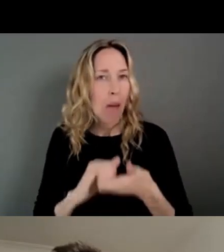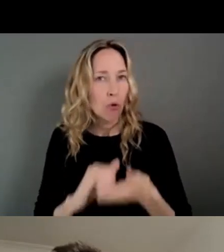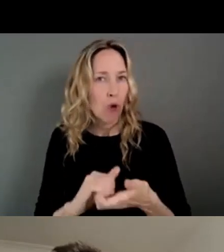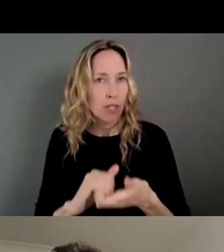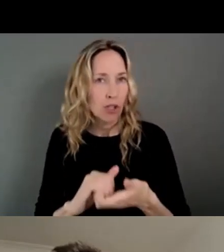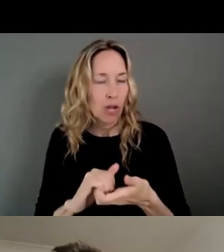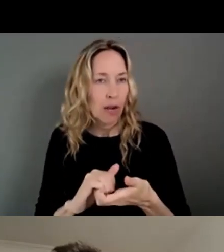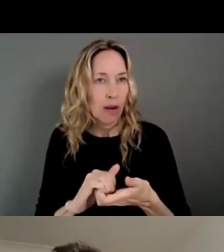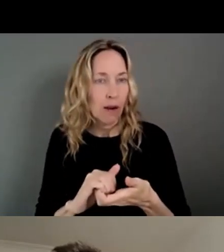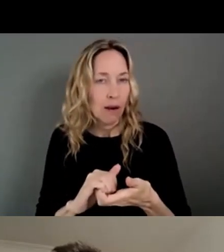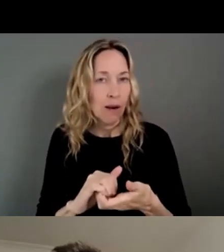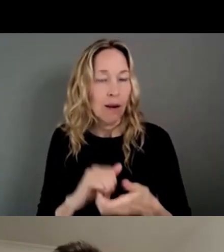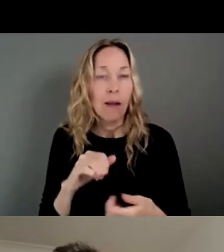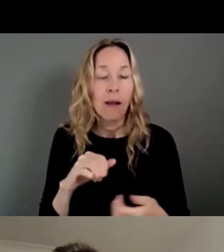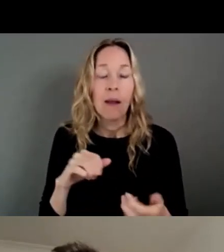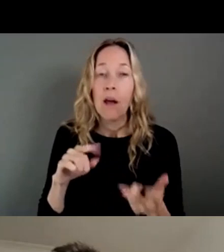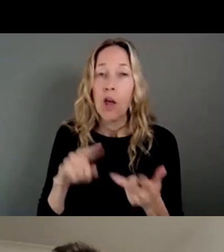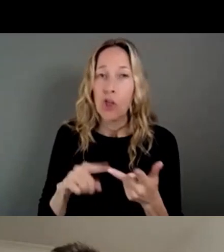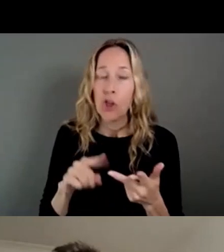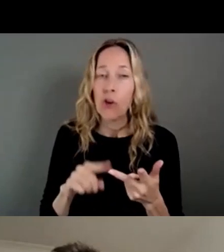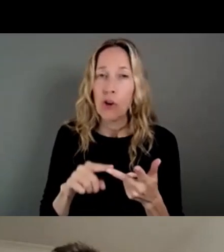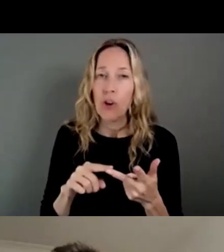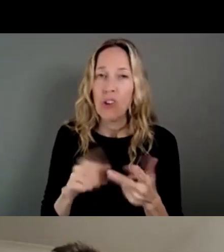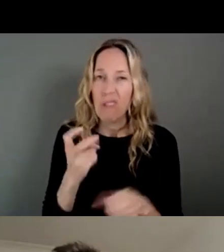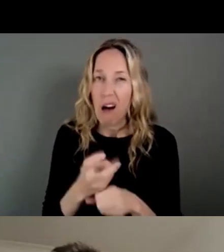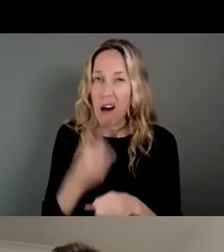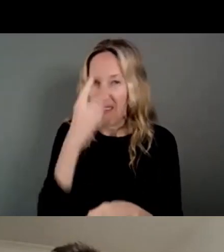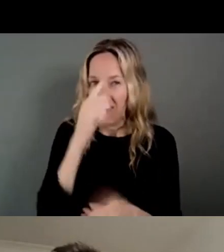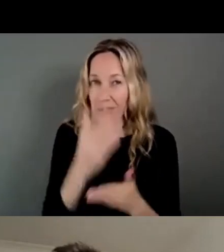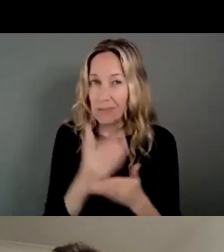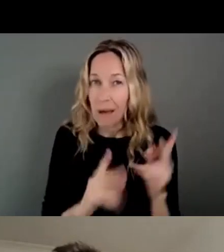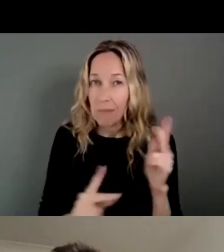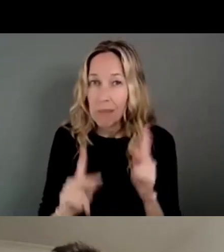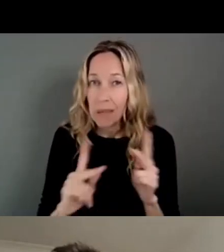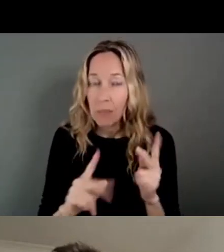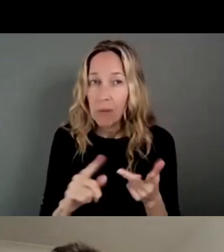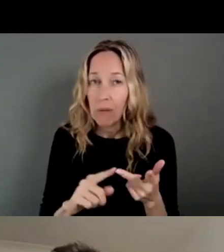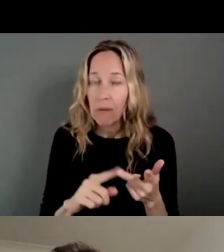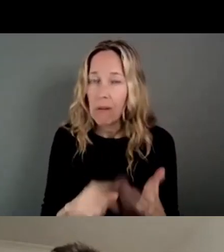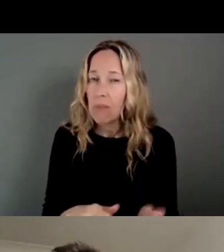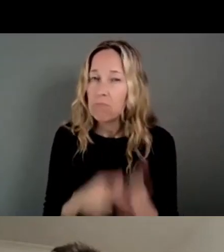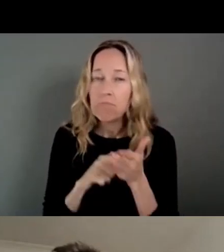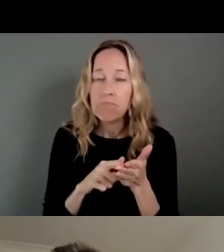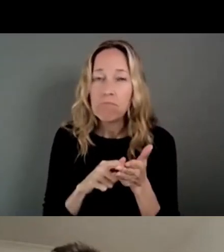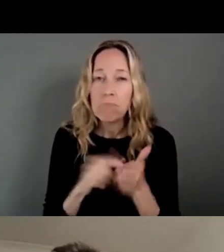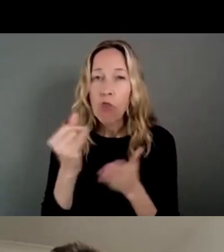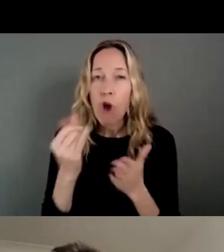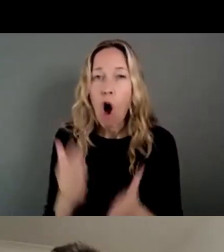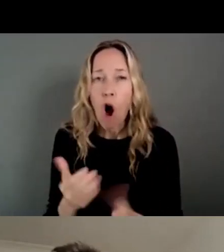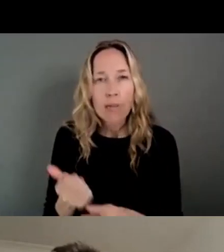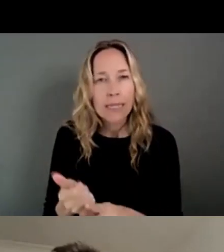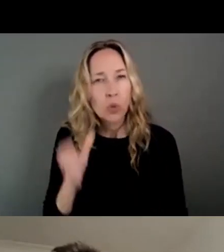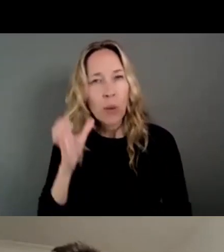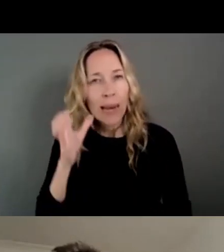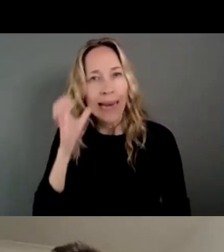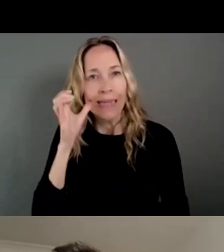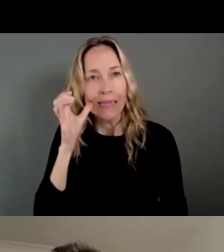is how to listen. I've seen far too many talented artists never get past first